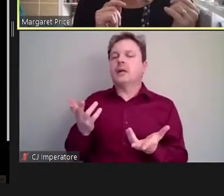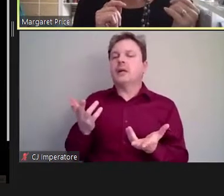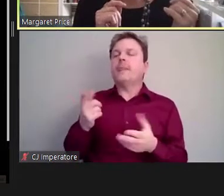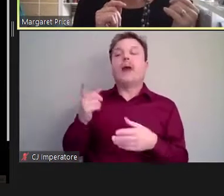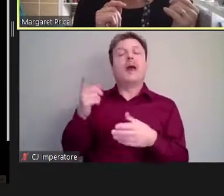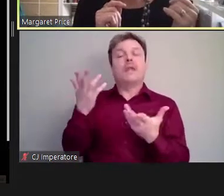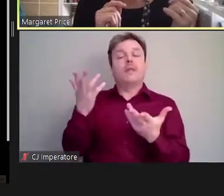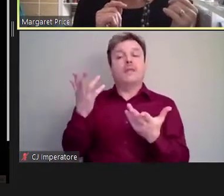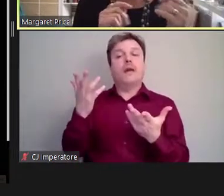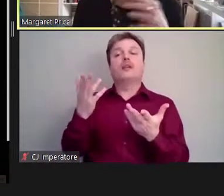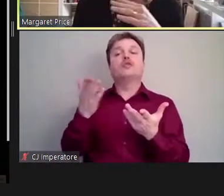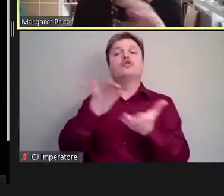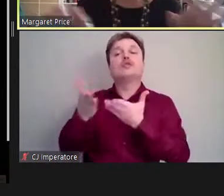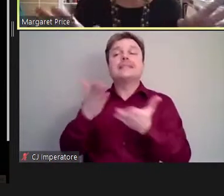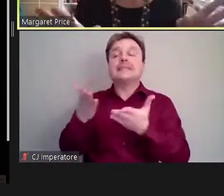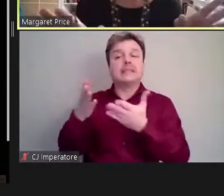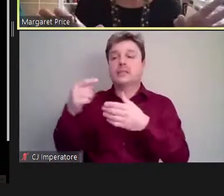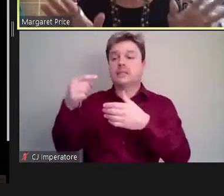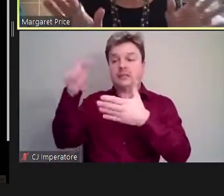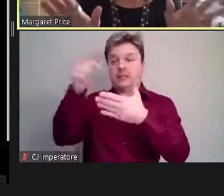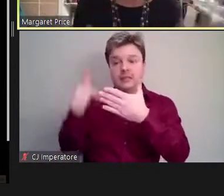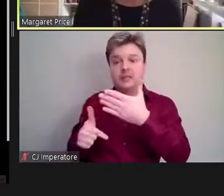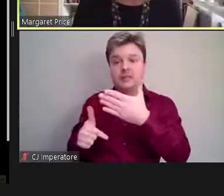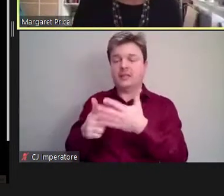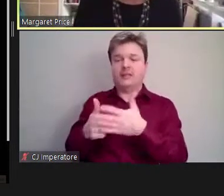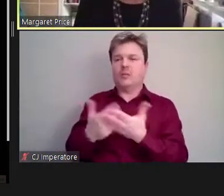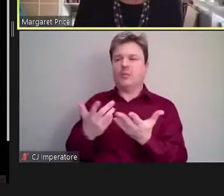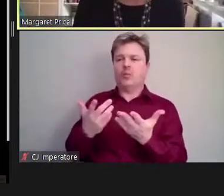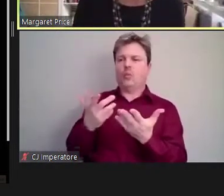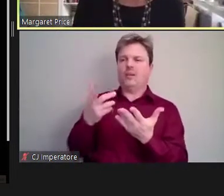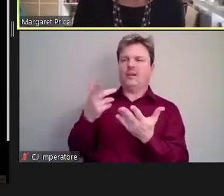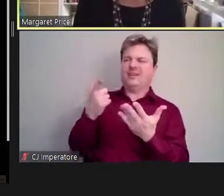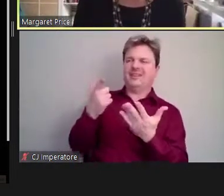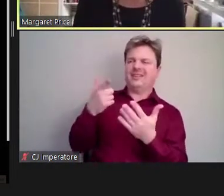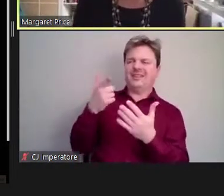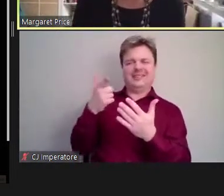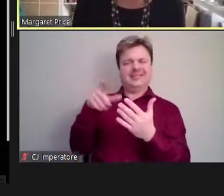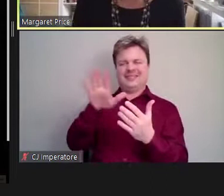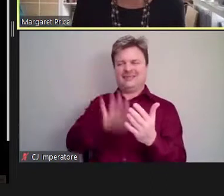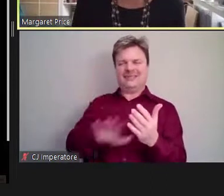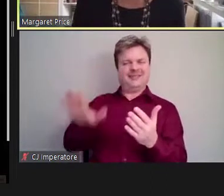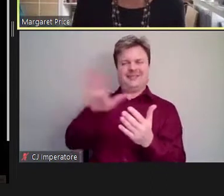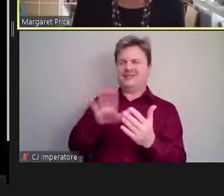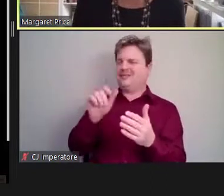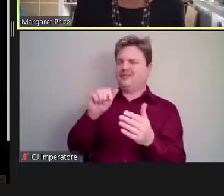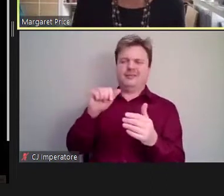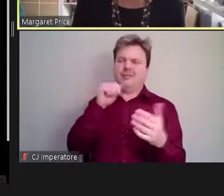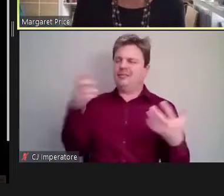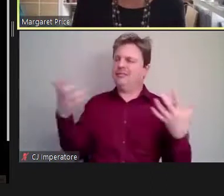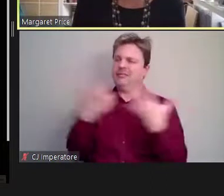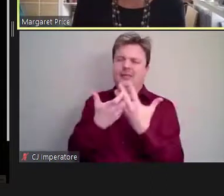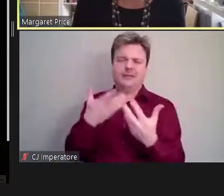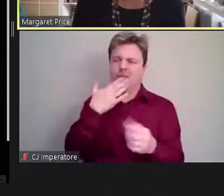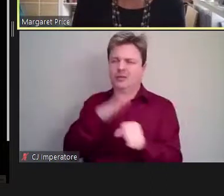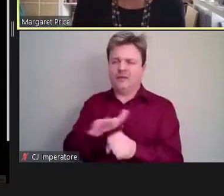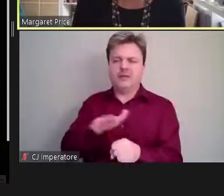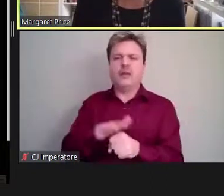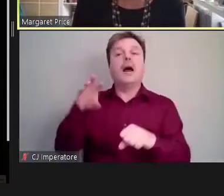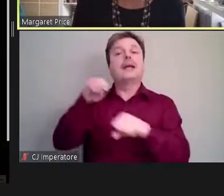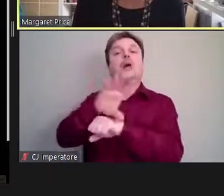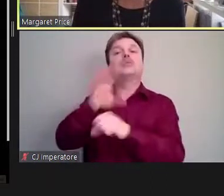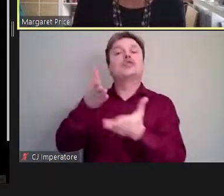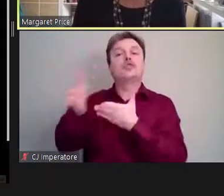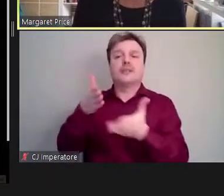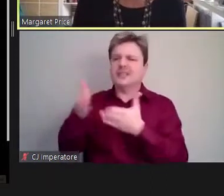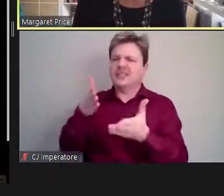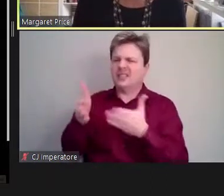were just on the face of it, not adequate to the task at hand. Our counseling service is vastly